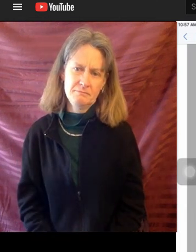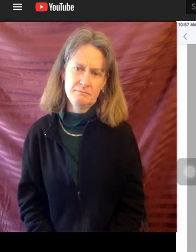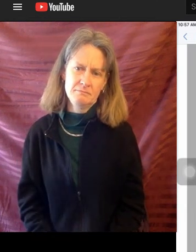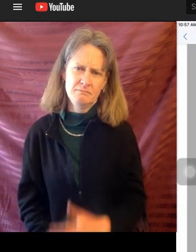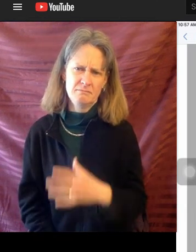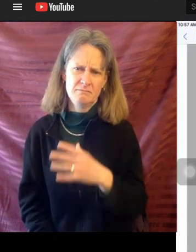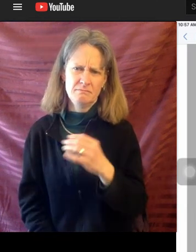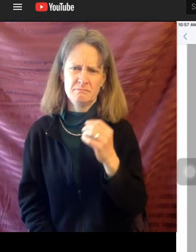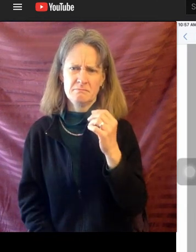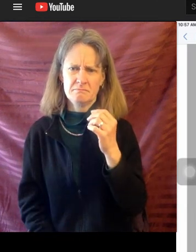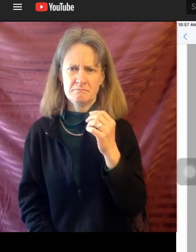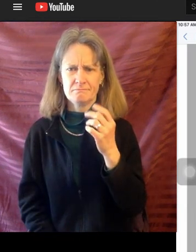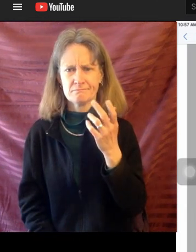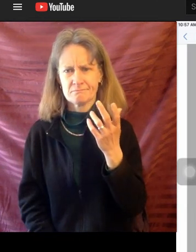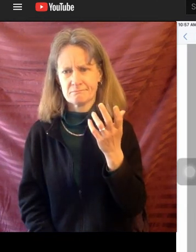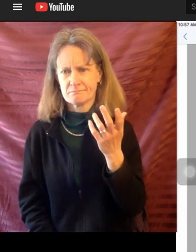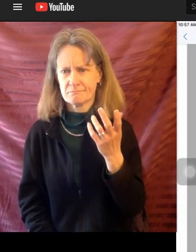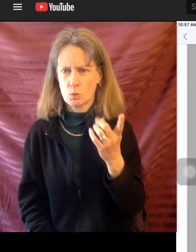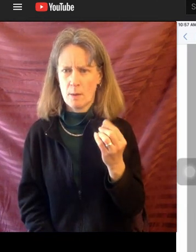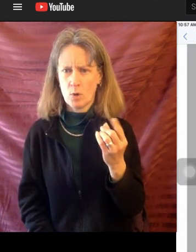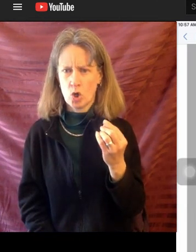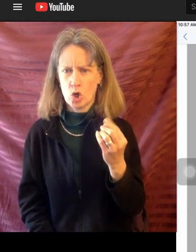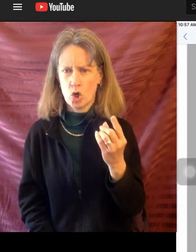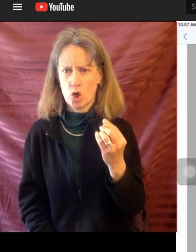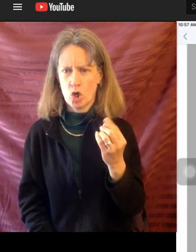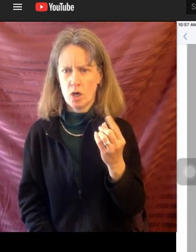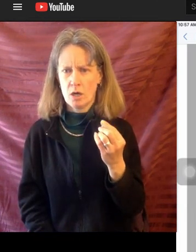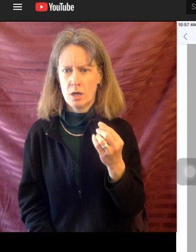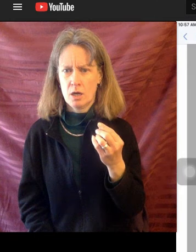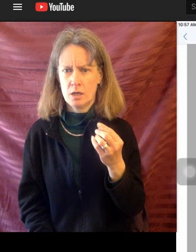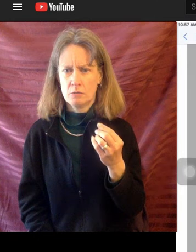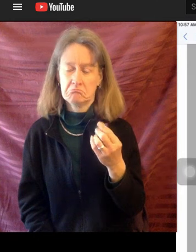And let's say right here.